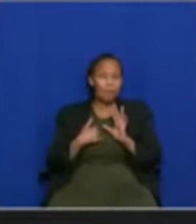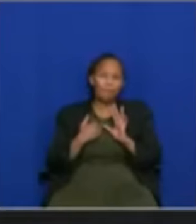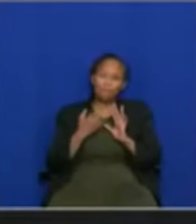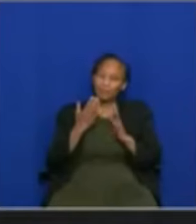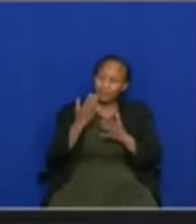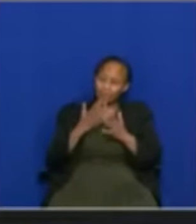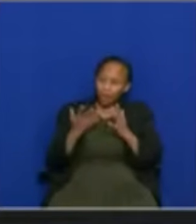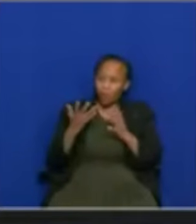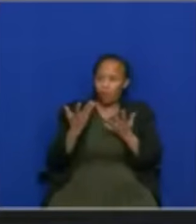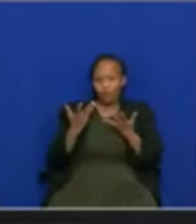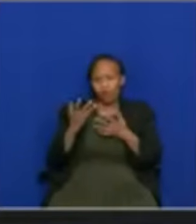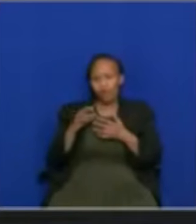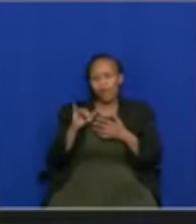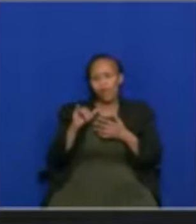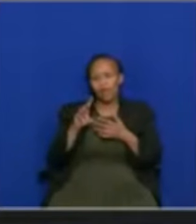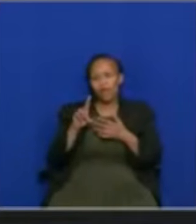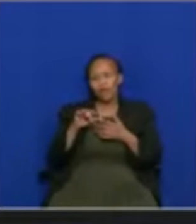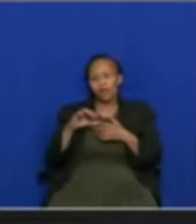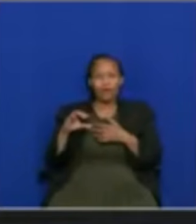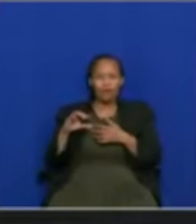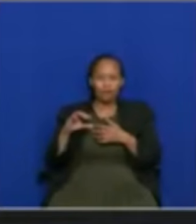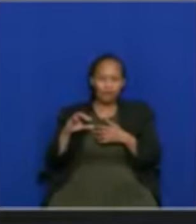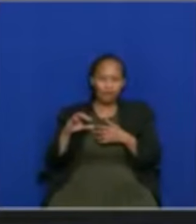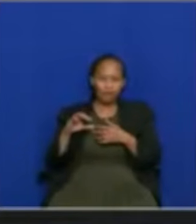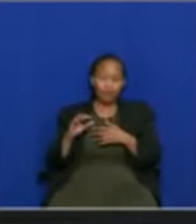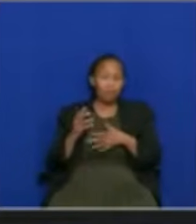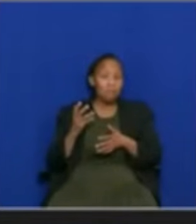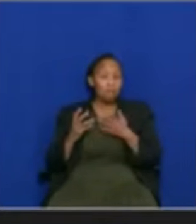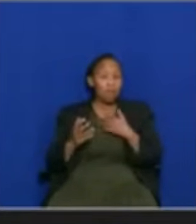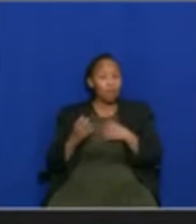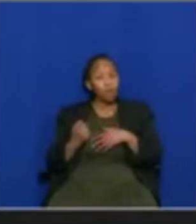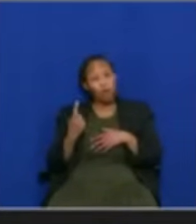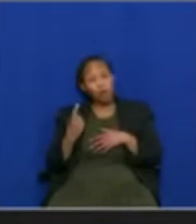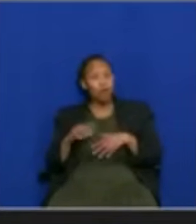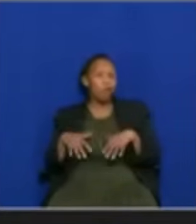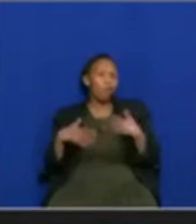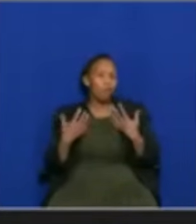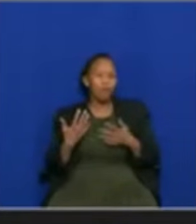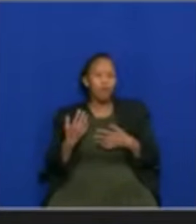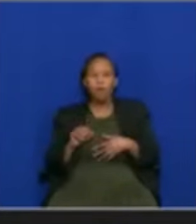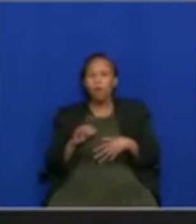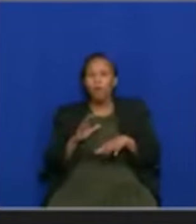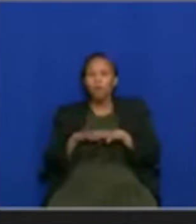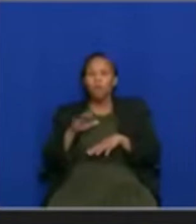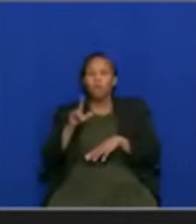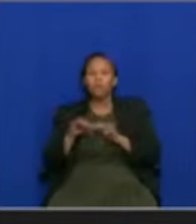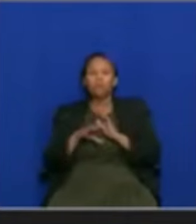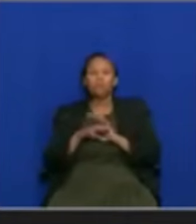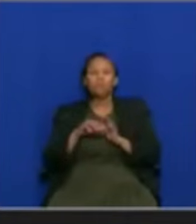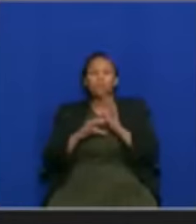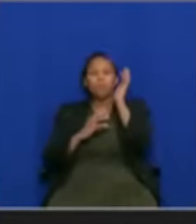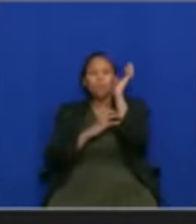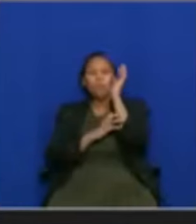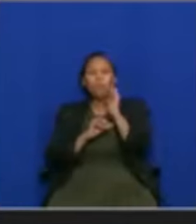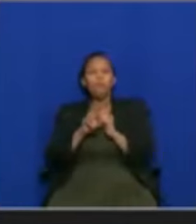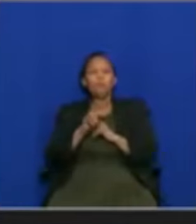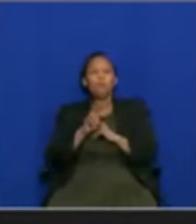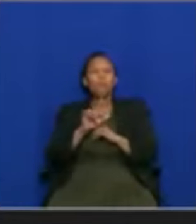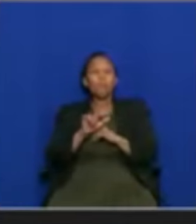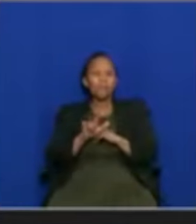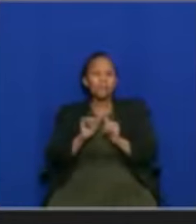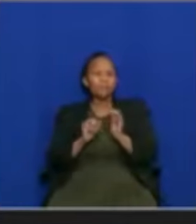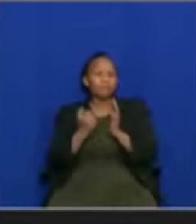lie either one or more Section 27 affidavits authorizing an